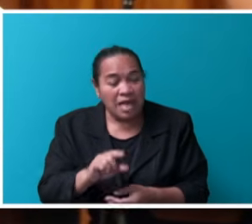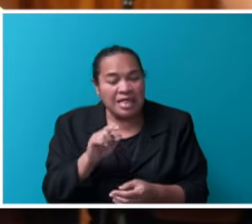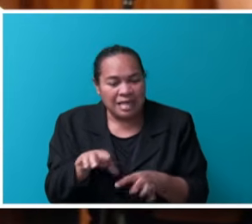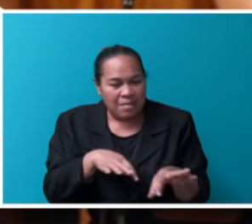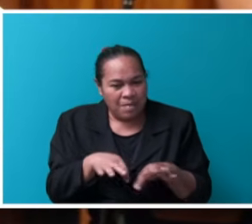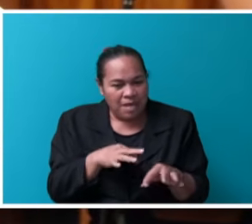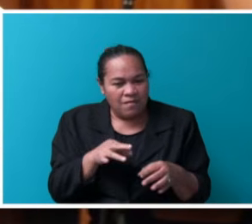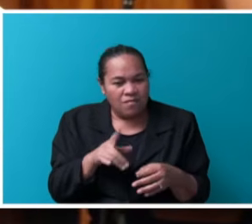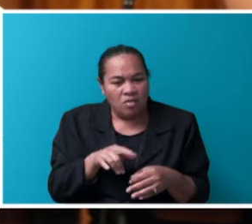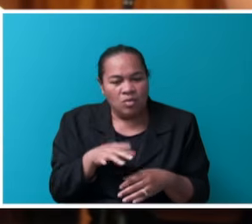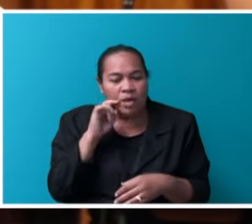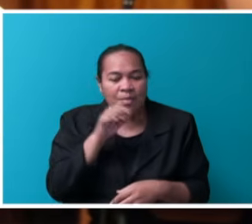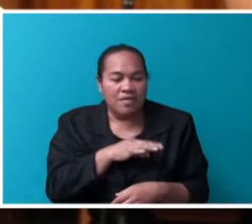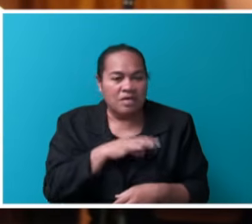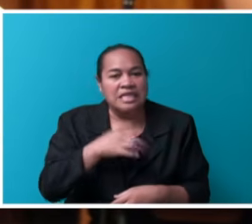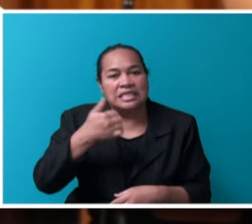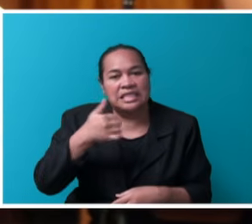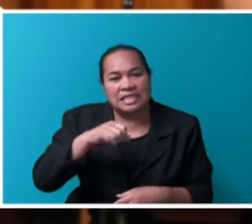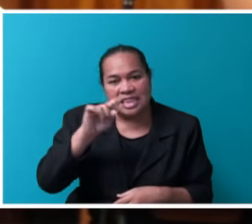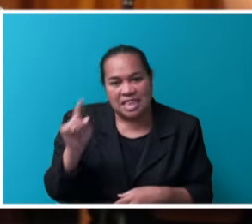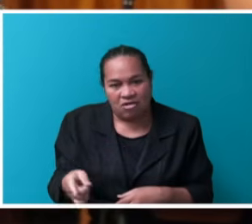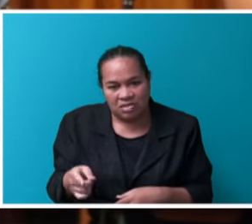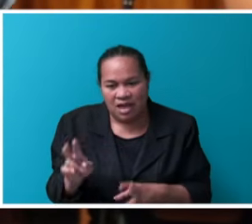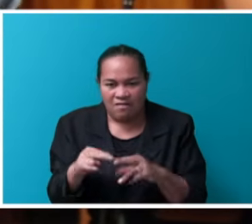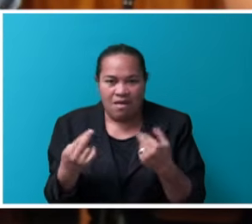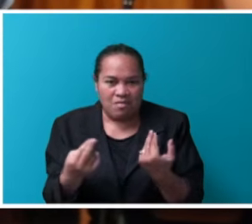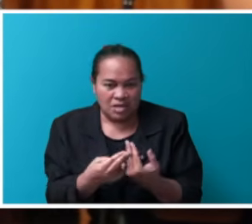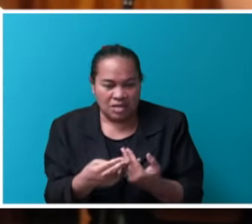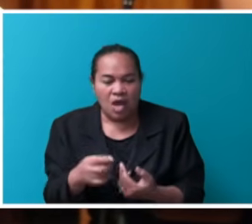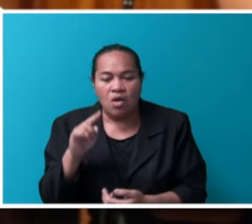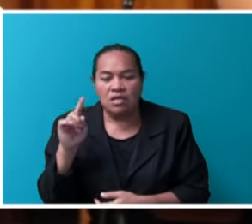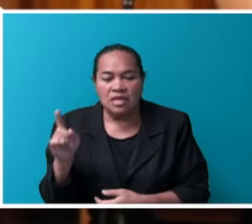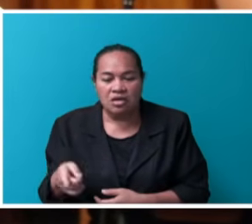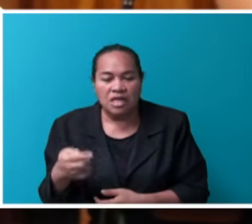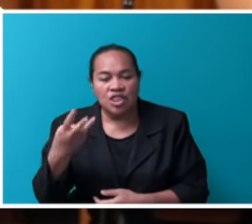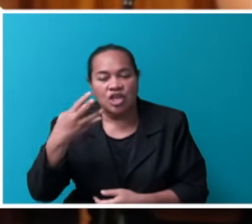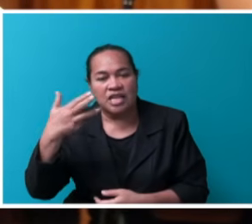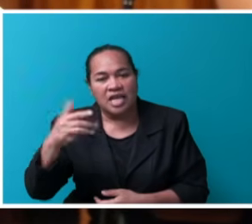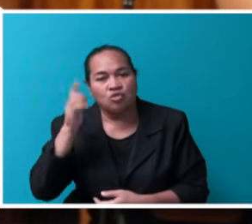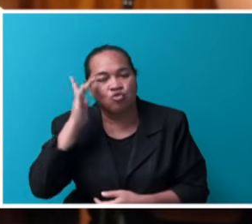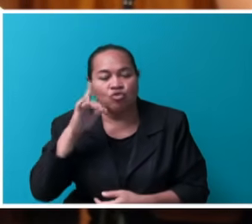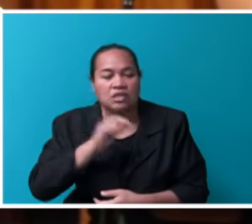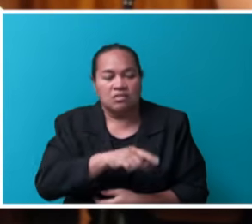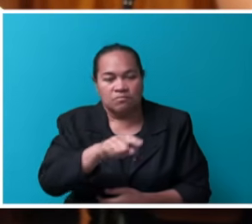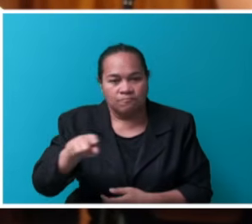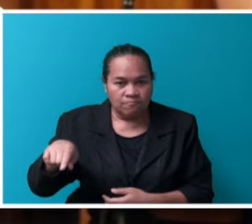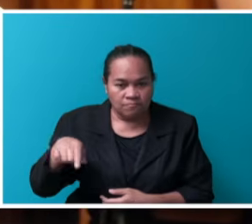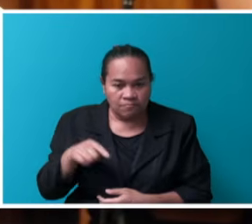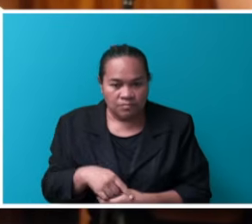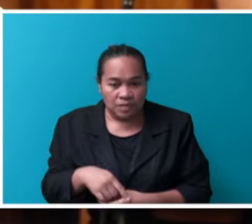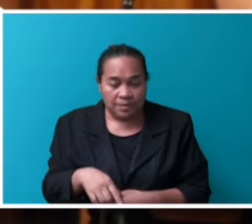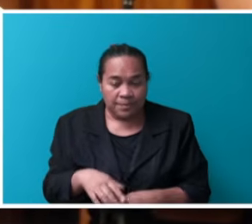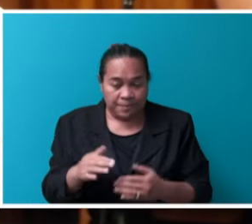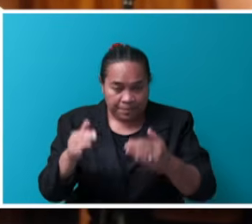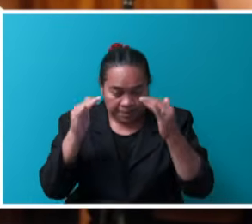benefit 60,000 households and 1,039 schools across the country. Land Transport